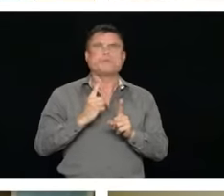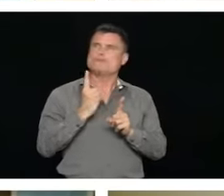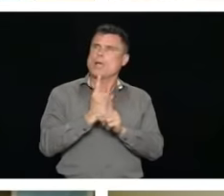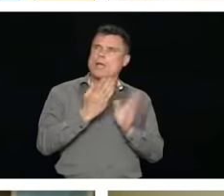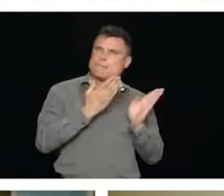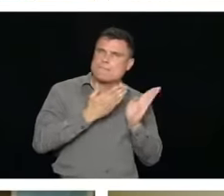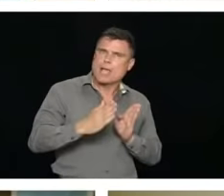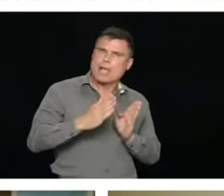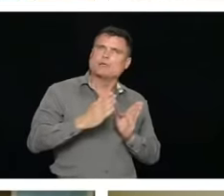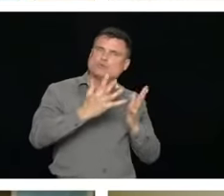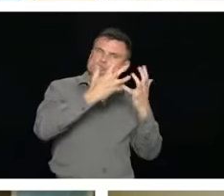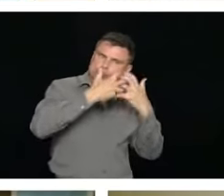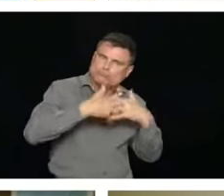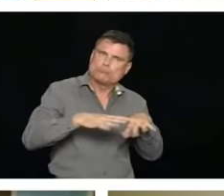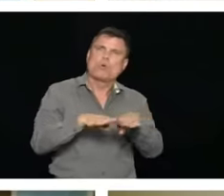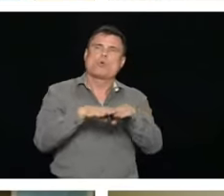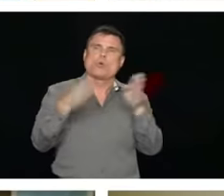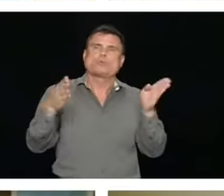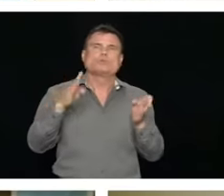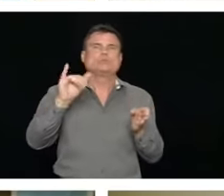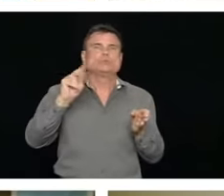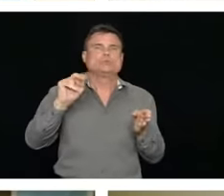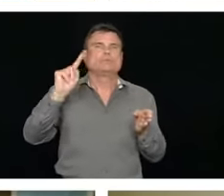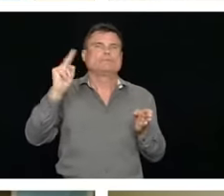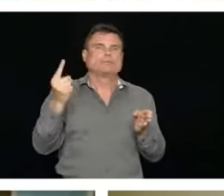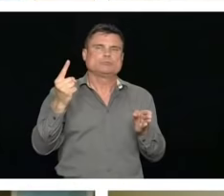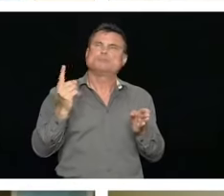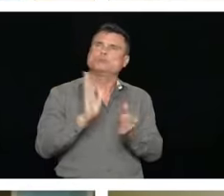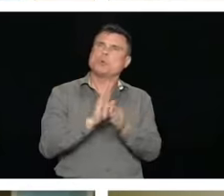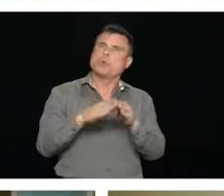from Catherine from Vancouver, and she's asking about